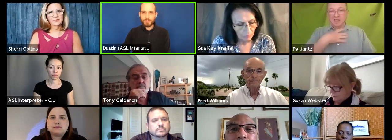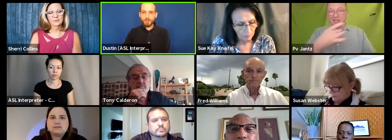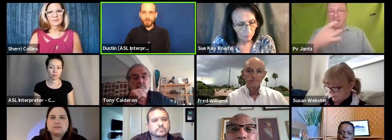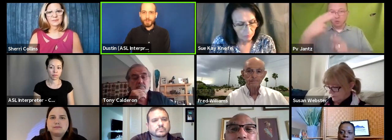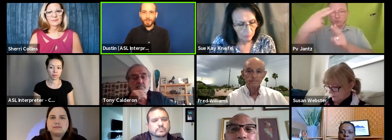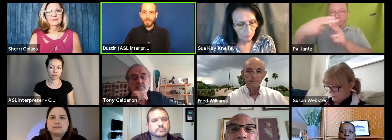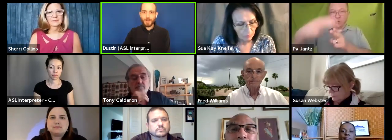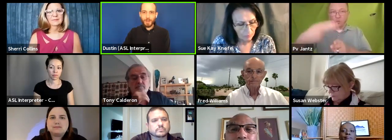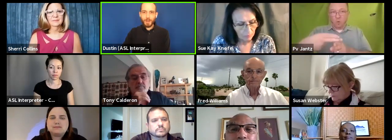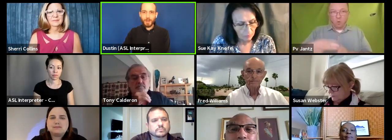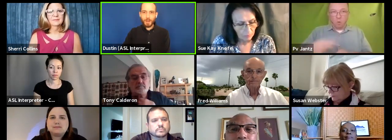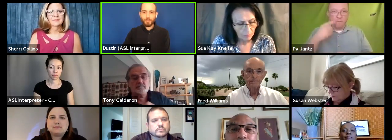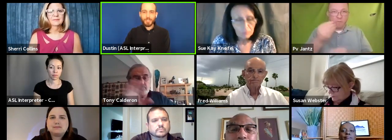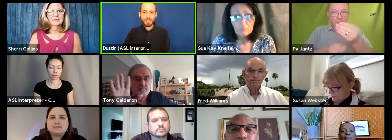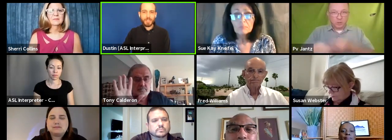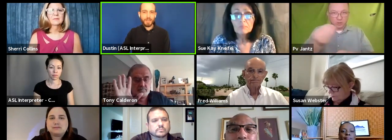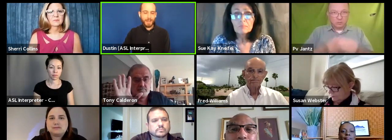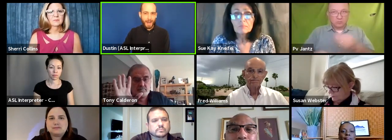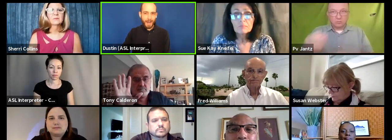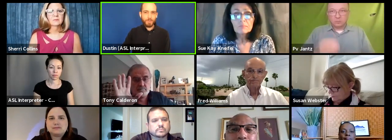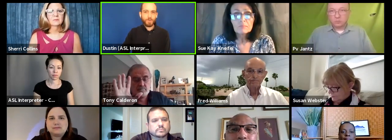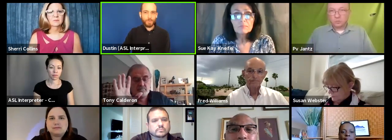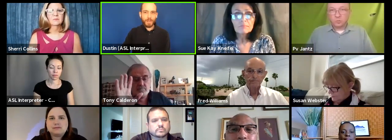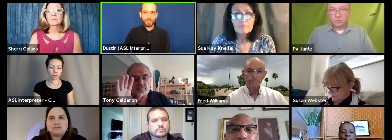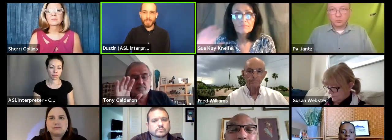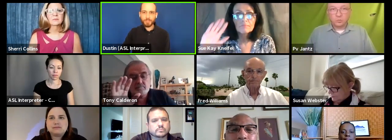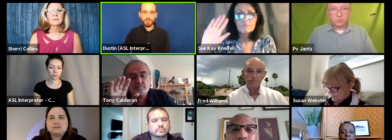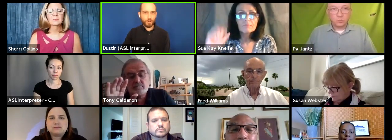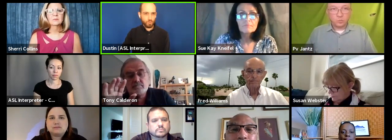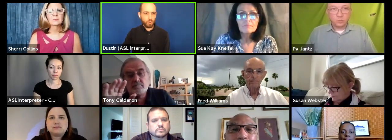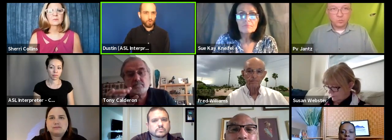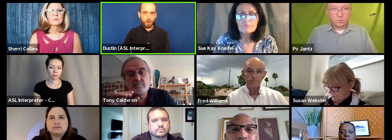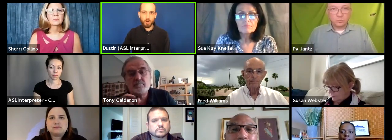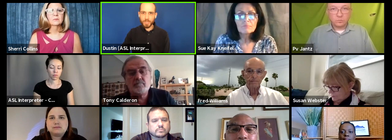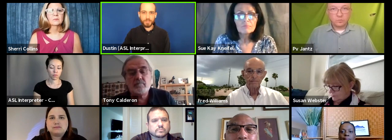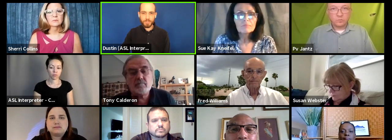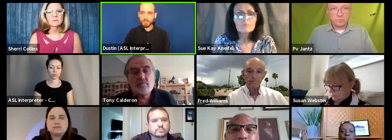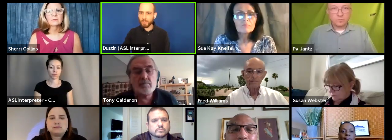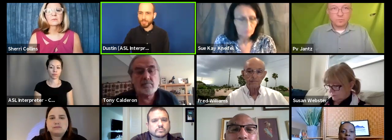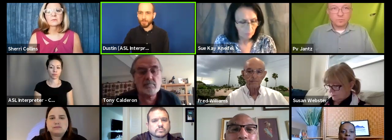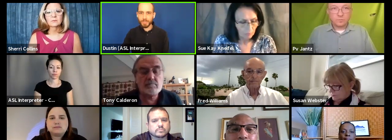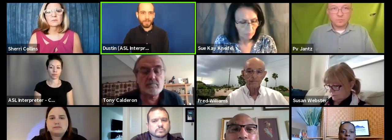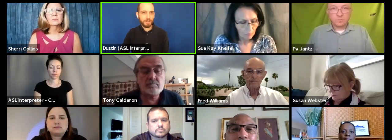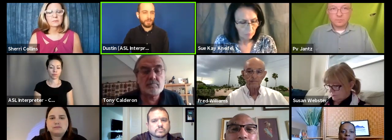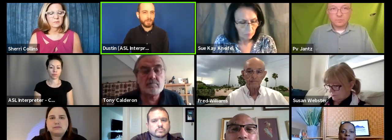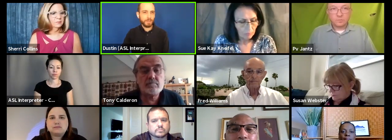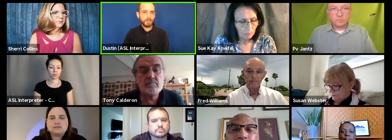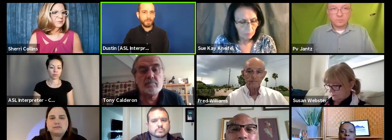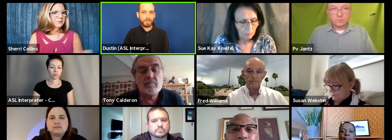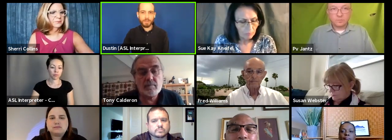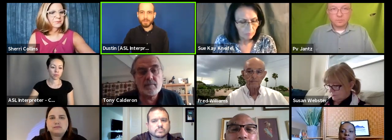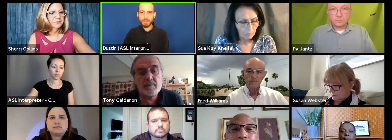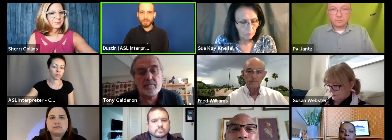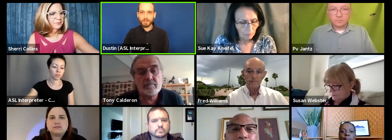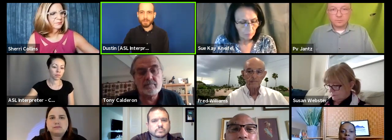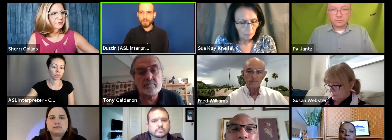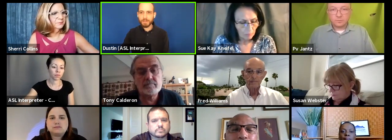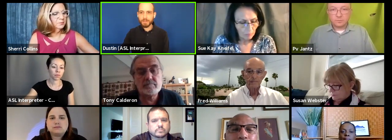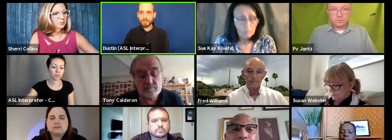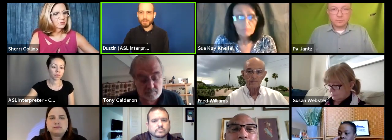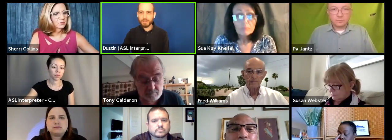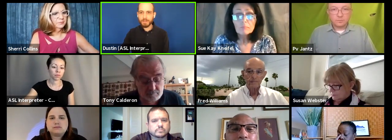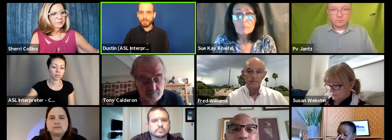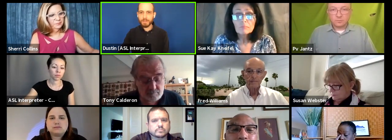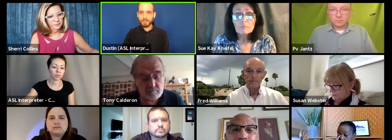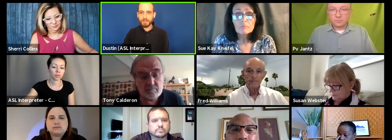All in favor, please say aye, but we would actually like to do a roll call because it is budget related.